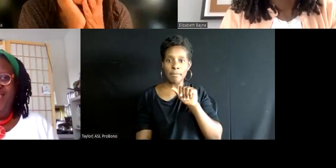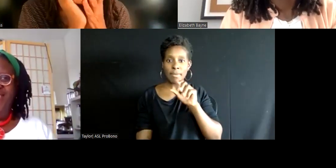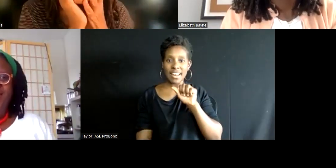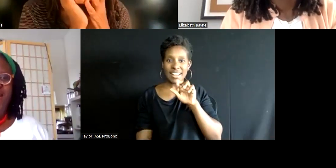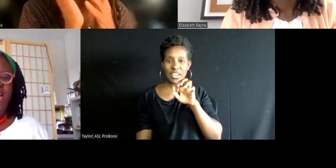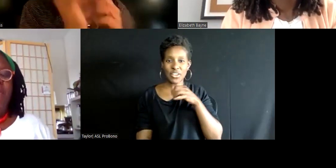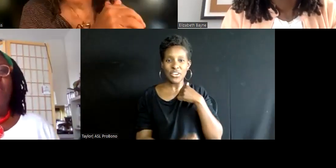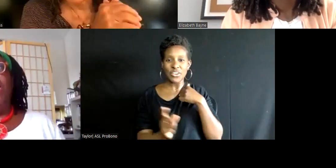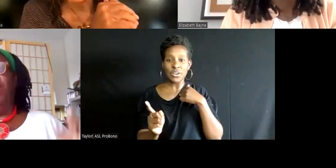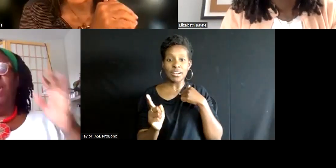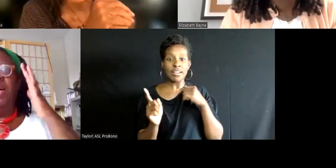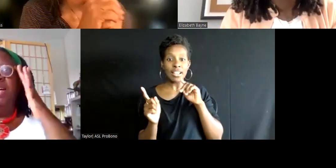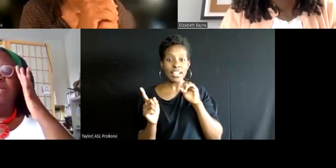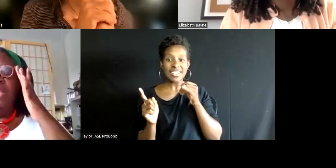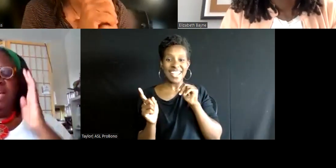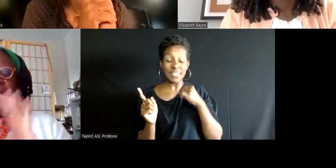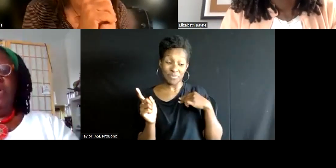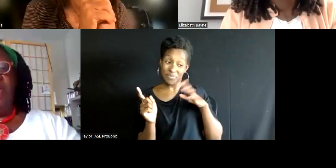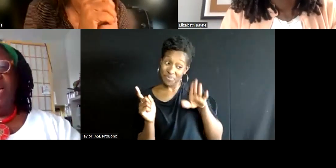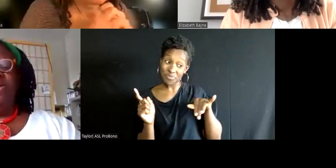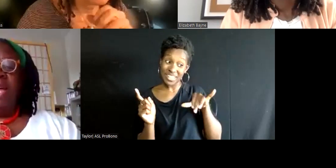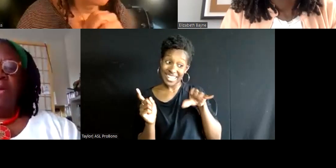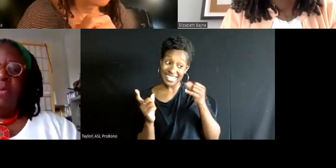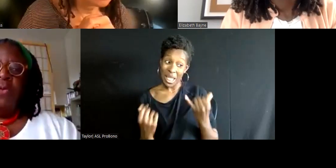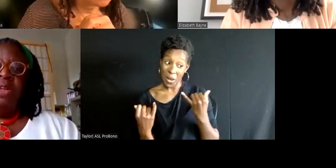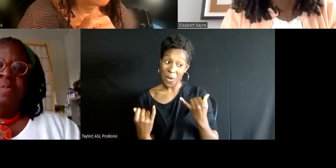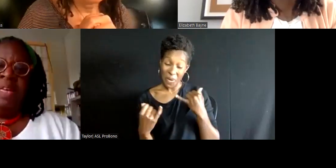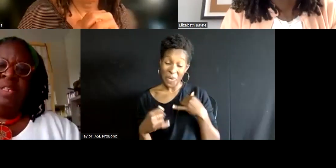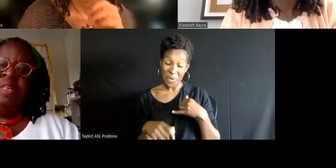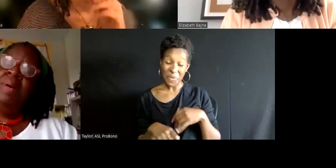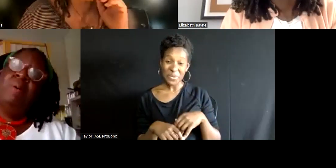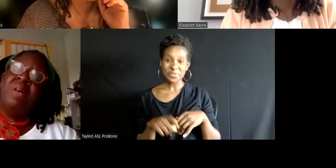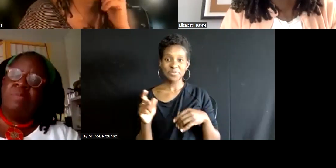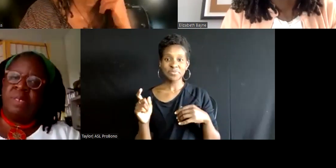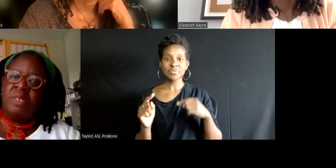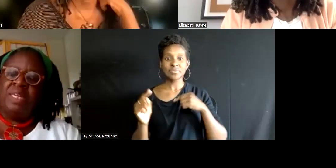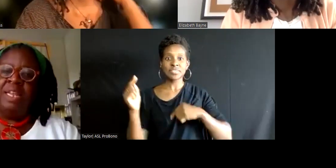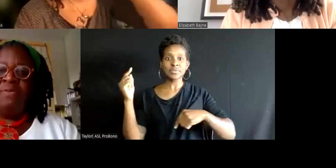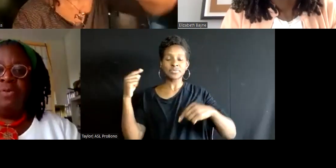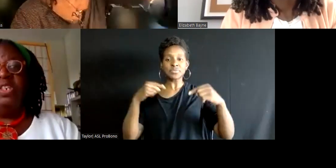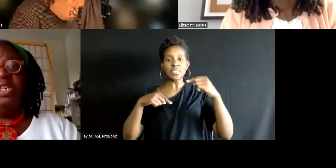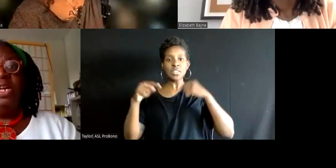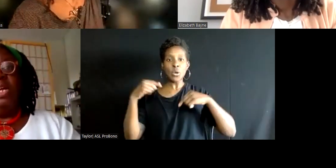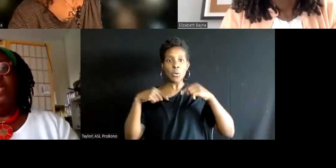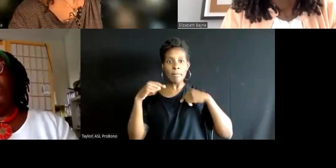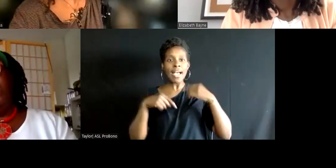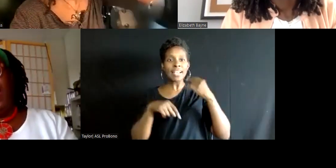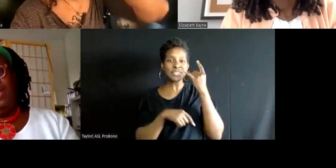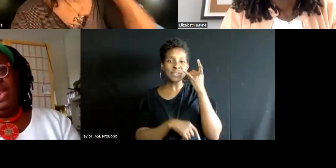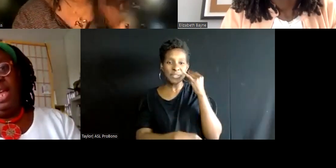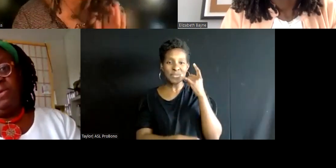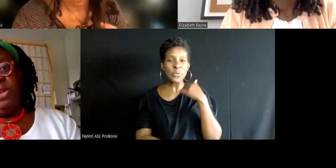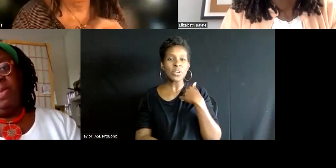Yes, tell us. Well, I'm gonna go back to Black Women for Wellness passed the Mama Bus bill in California.